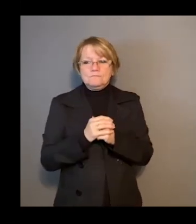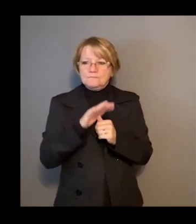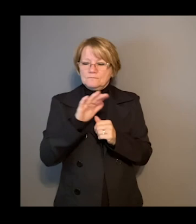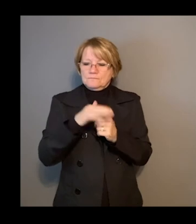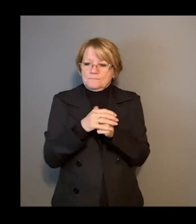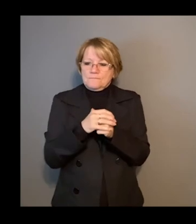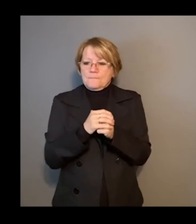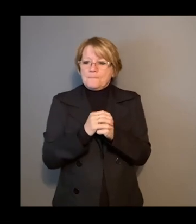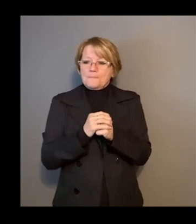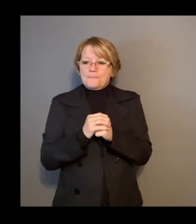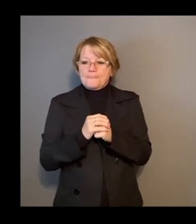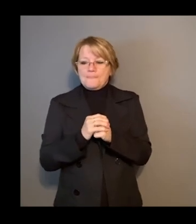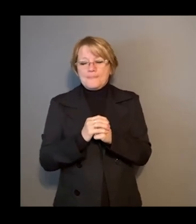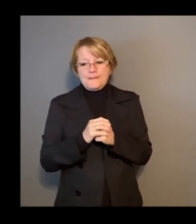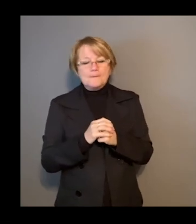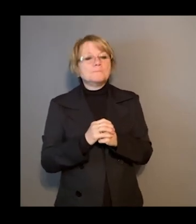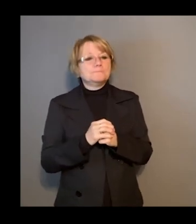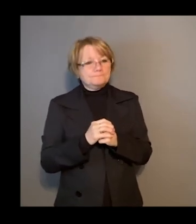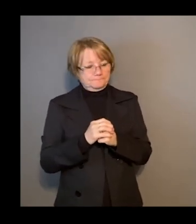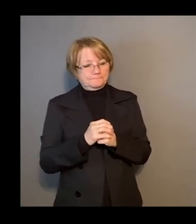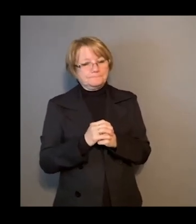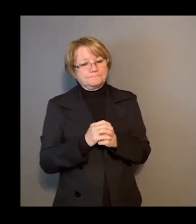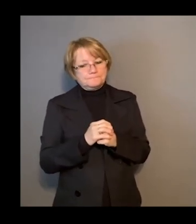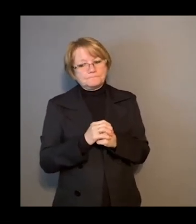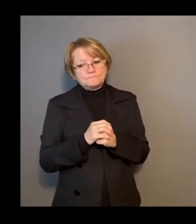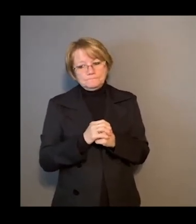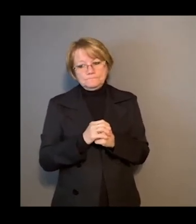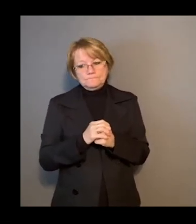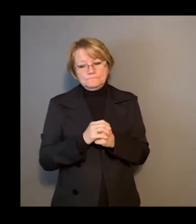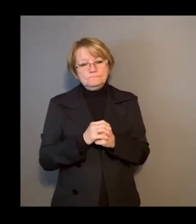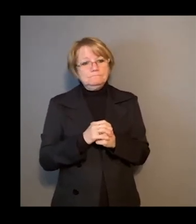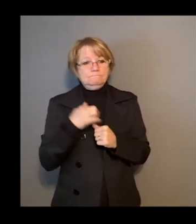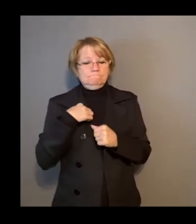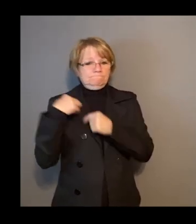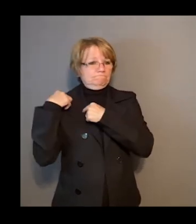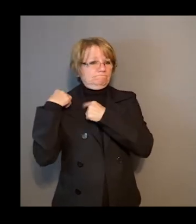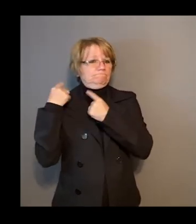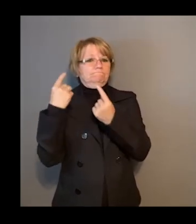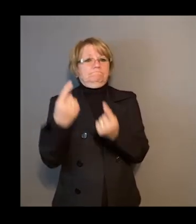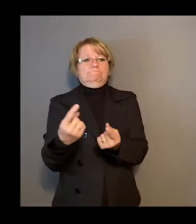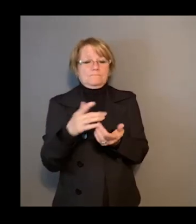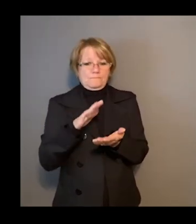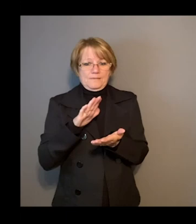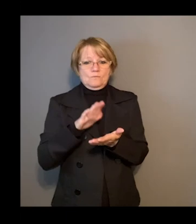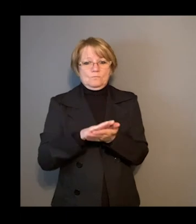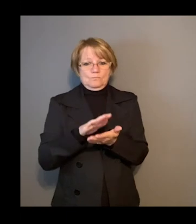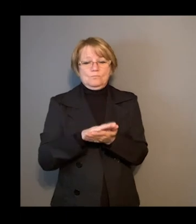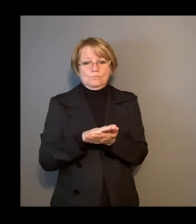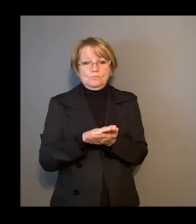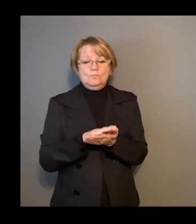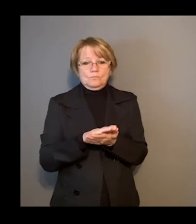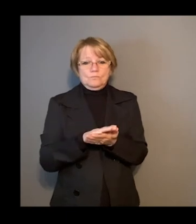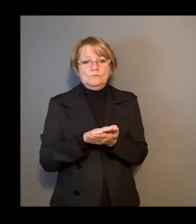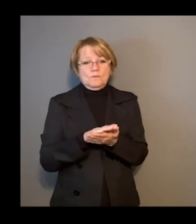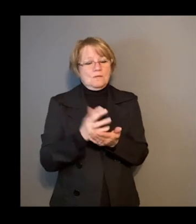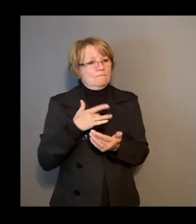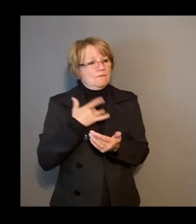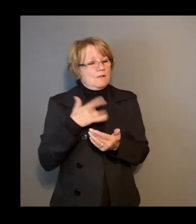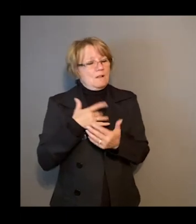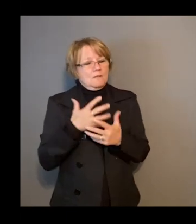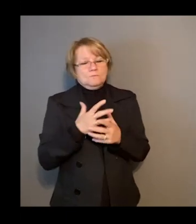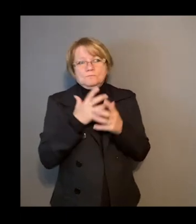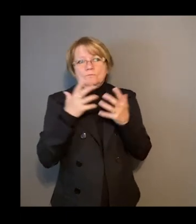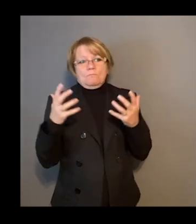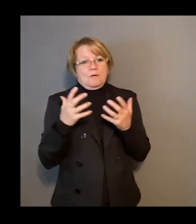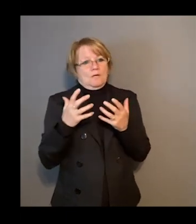I can speak on that. I've been in school for a while now, so I feel like I've put in so much in certain areas and certain